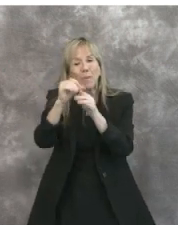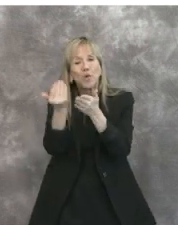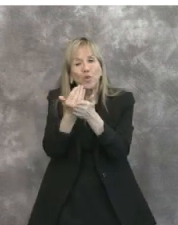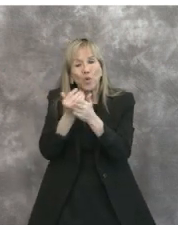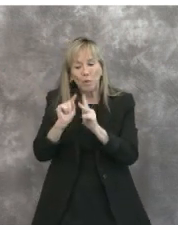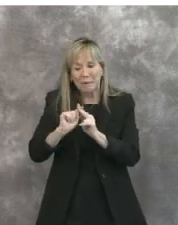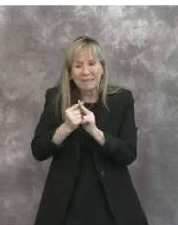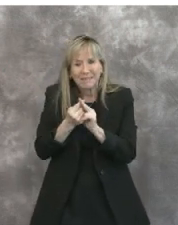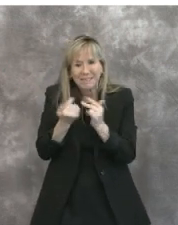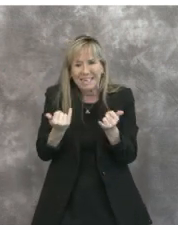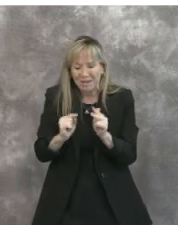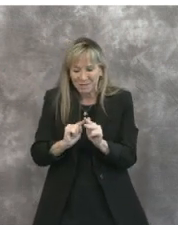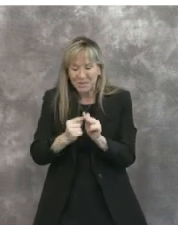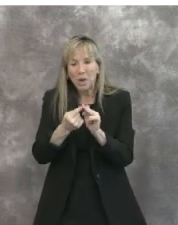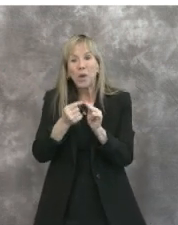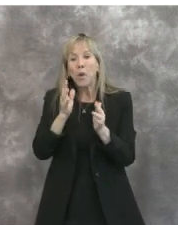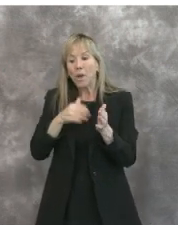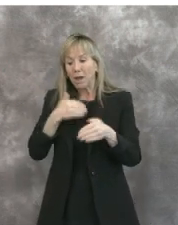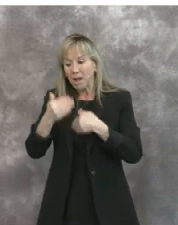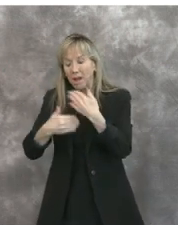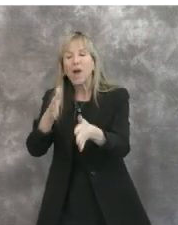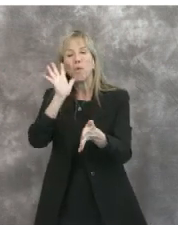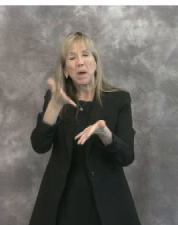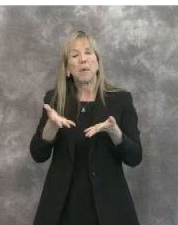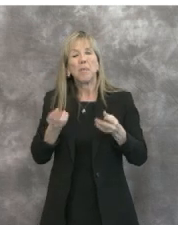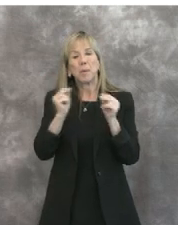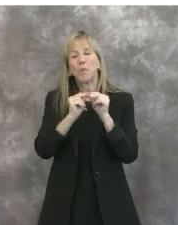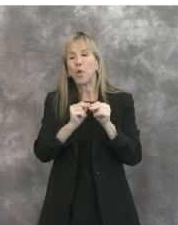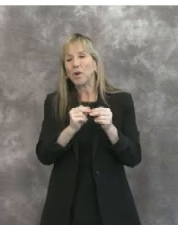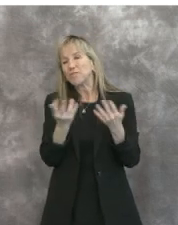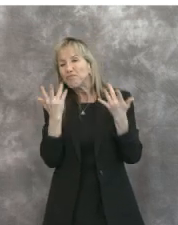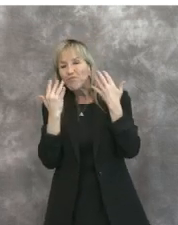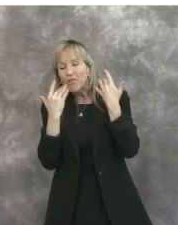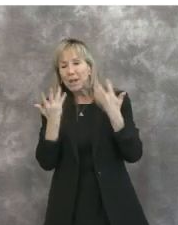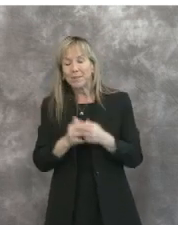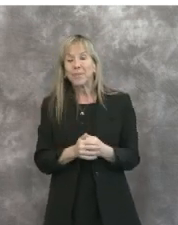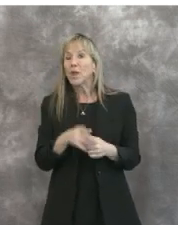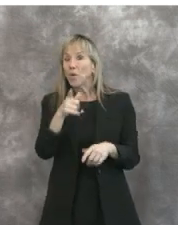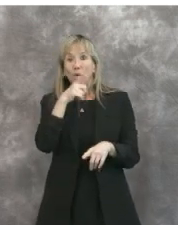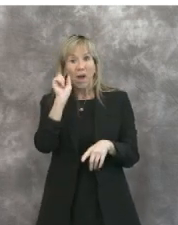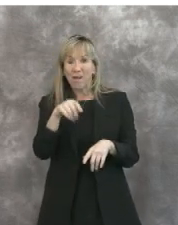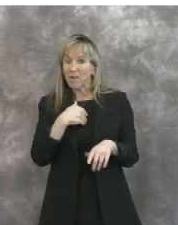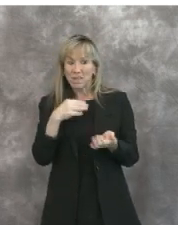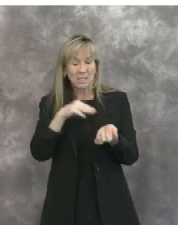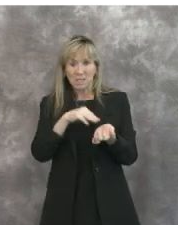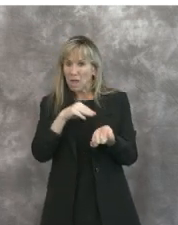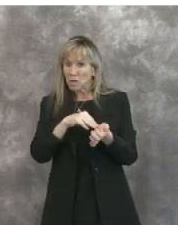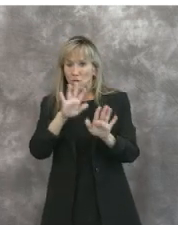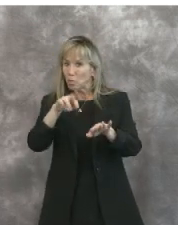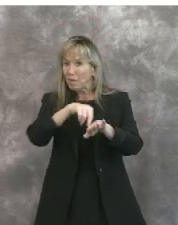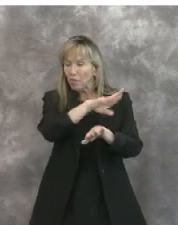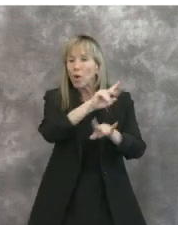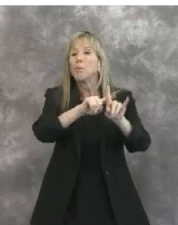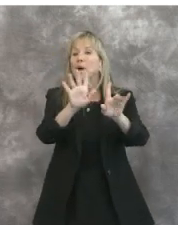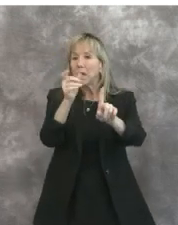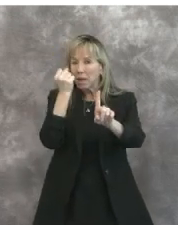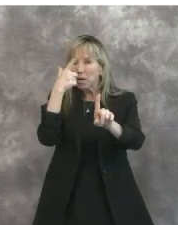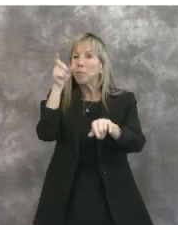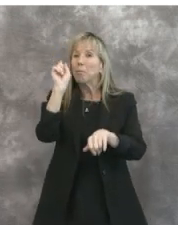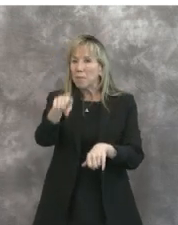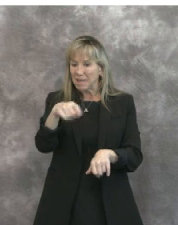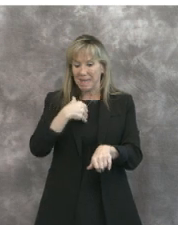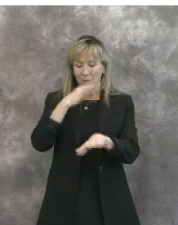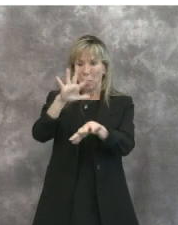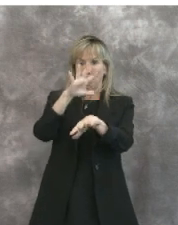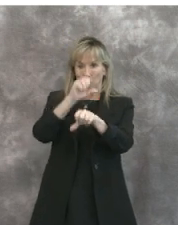will become easier and smoother as we move forward. You don't need a doctor's referral, but you do need an appointment. And if you would rather